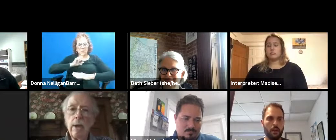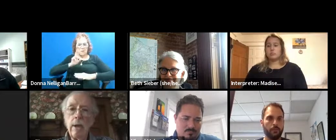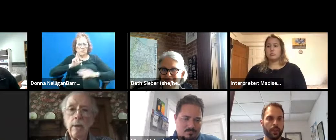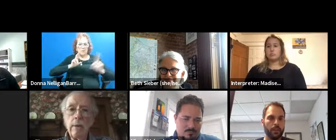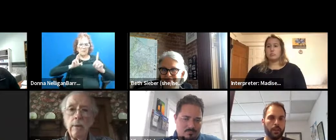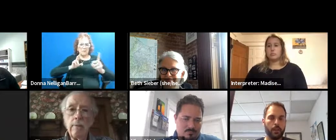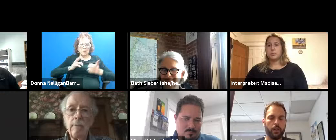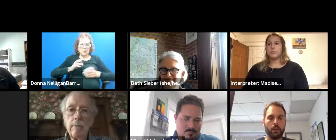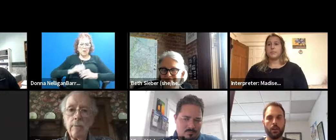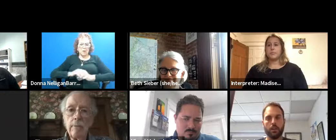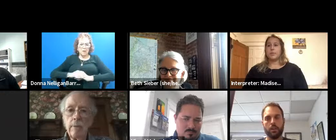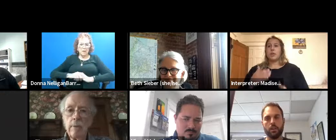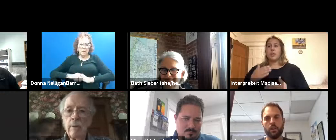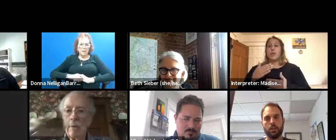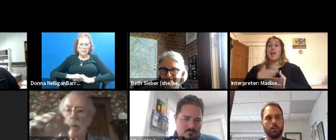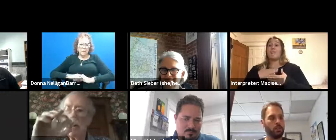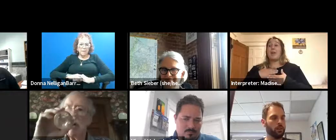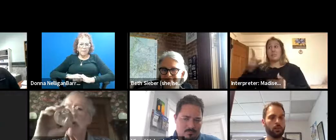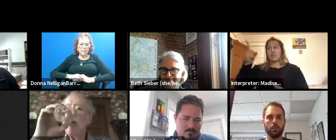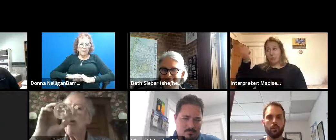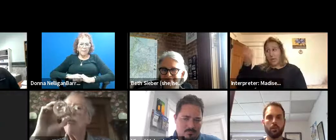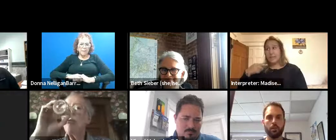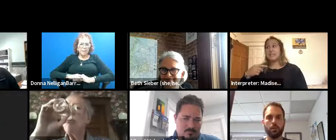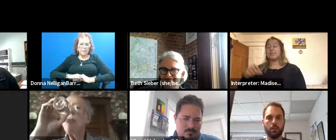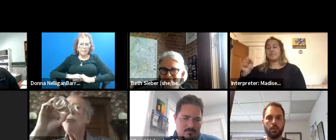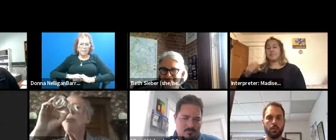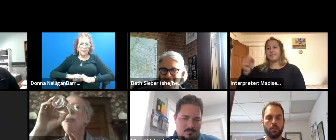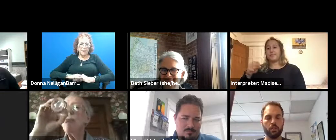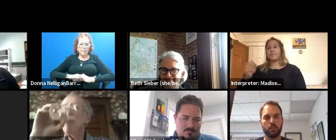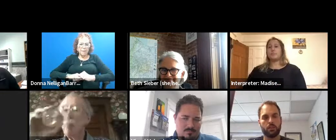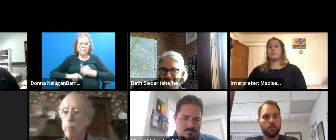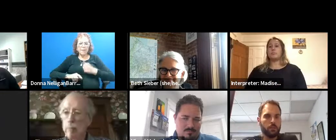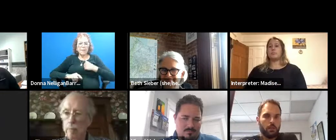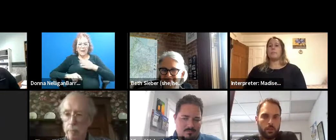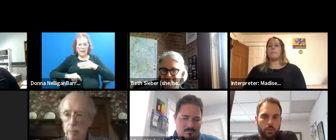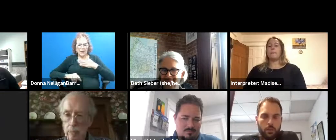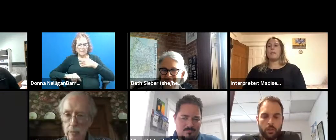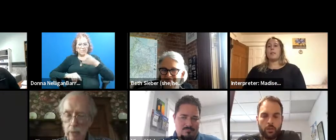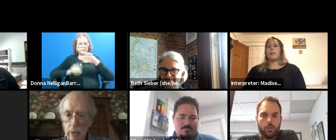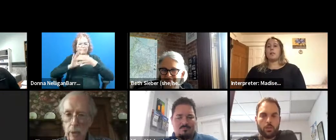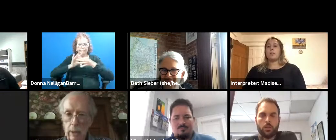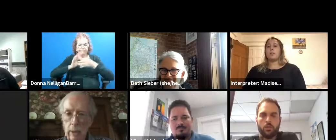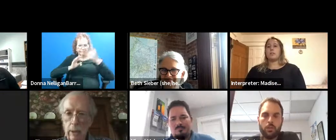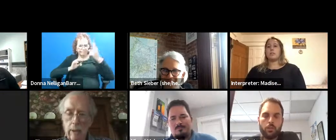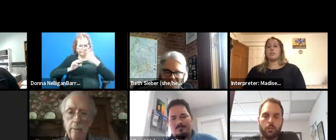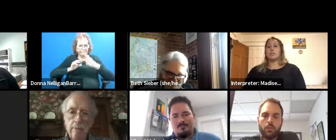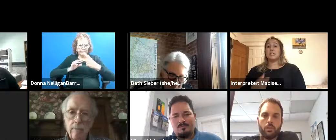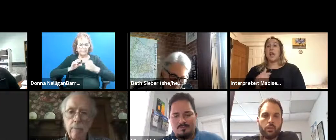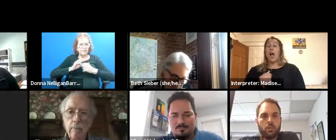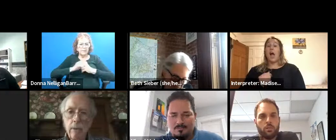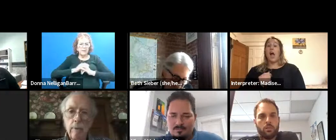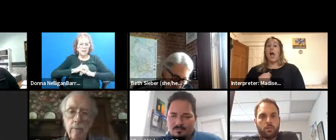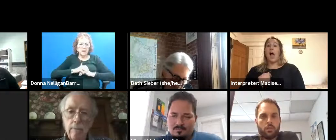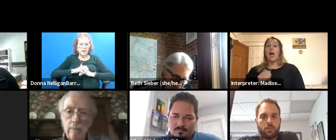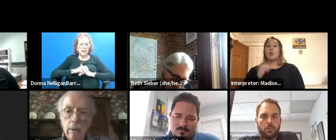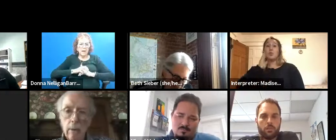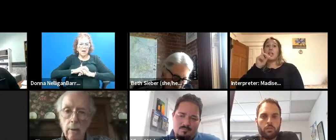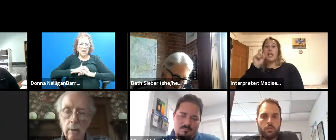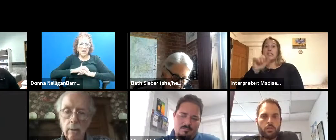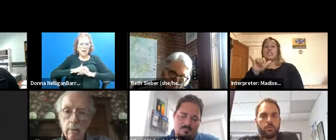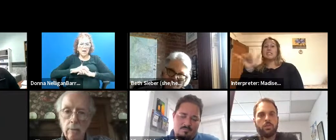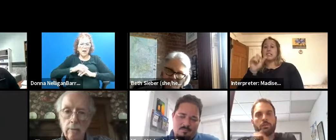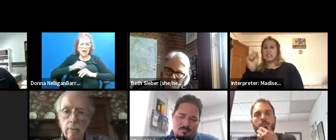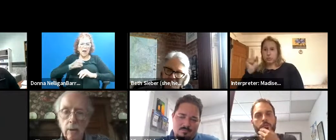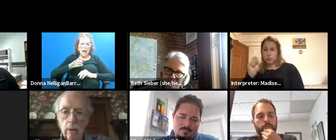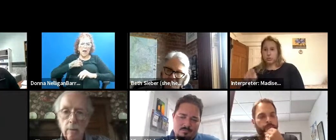I'm glad you guys asked that question, because Miguel asked a question that I was going to ask. And as I